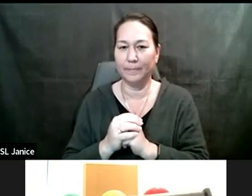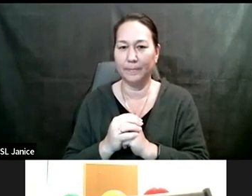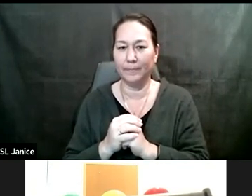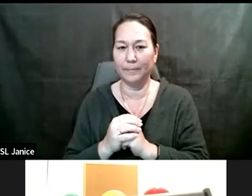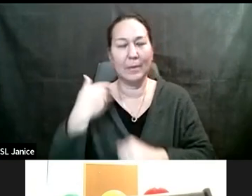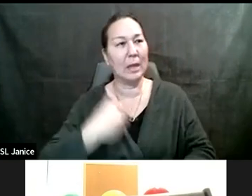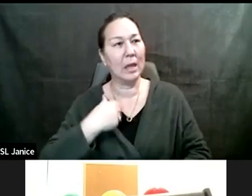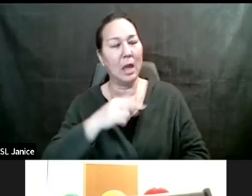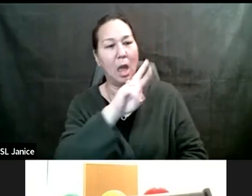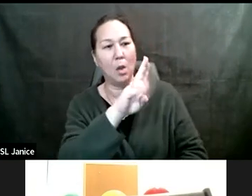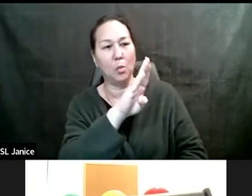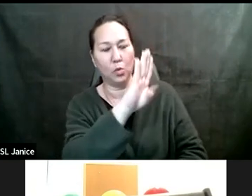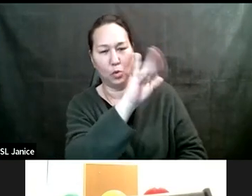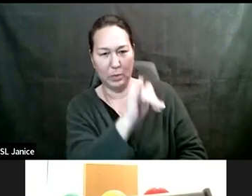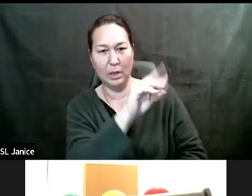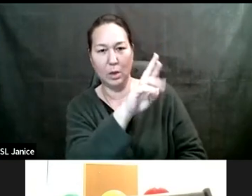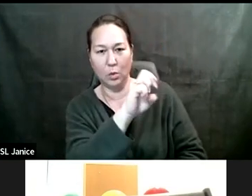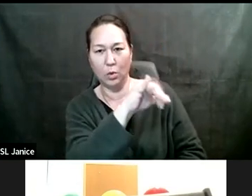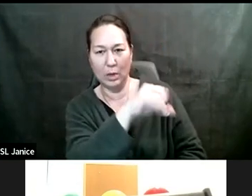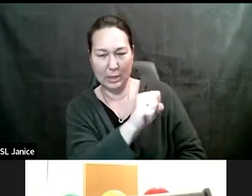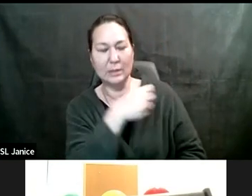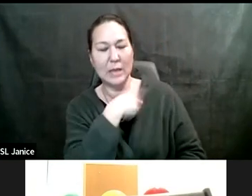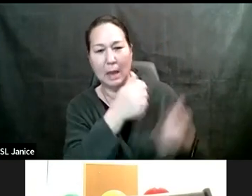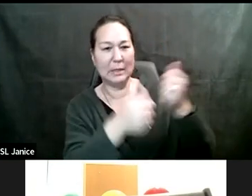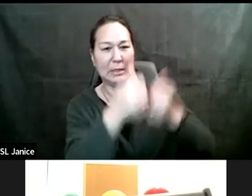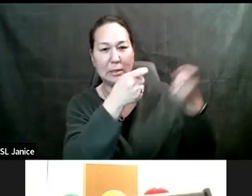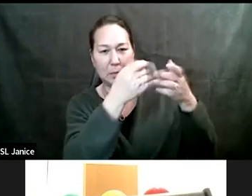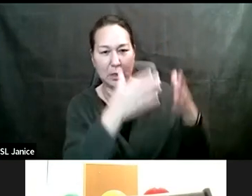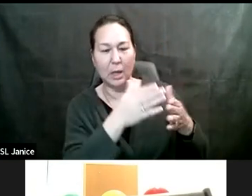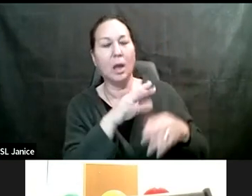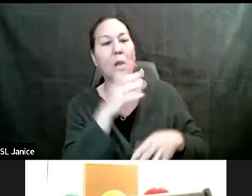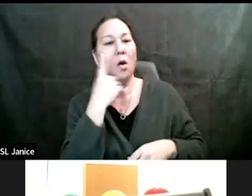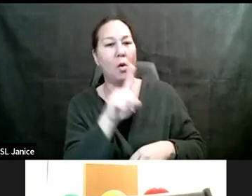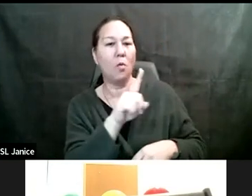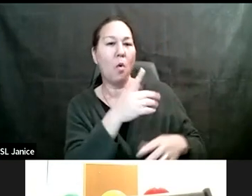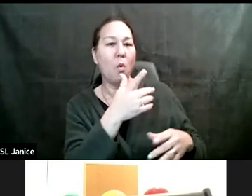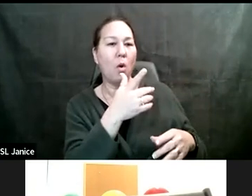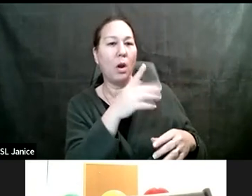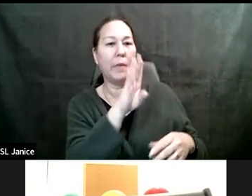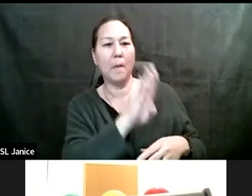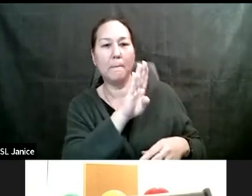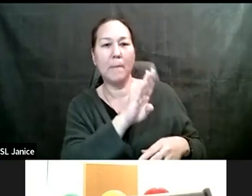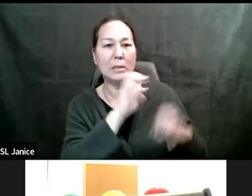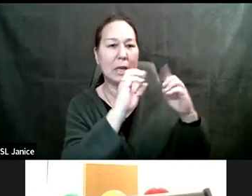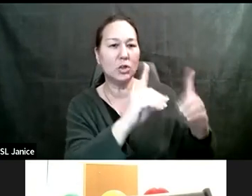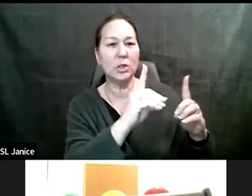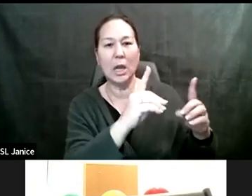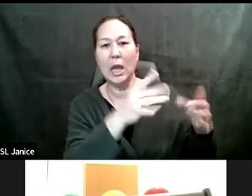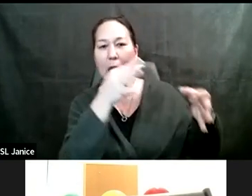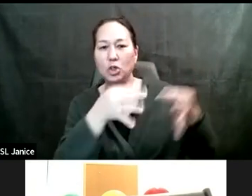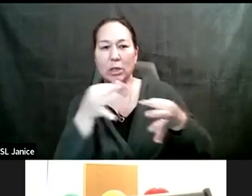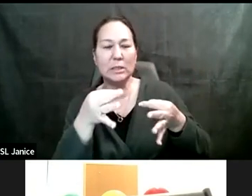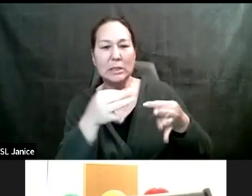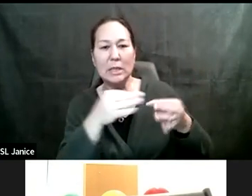my name is Ruby Reyes I'm the executive director of the Boston education Justice Alliance and Dorchester resident school committee members are parading